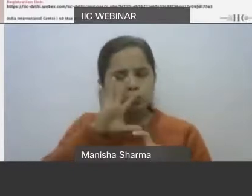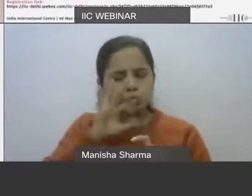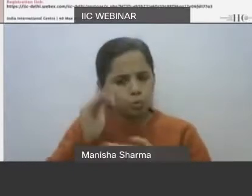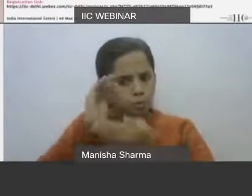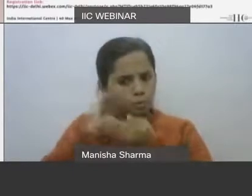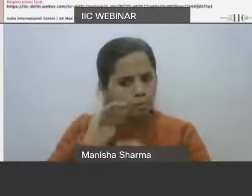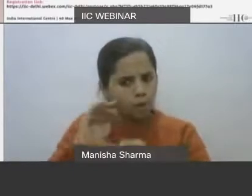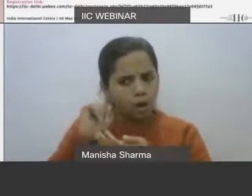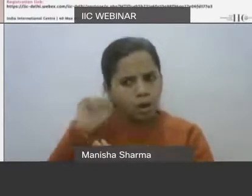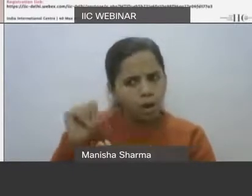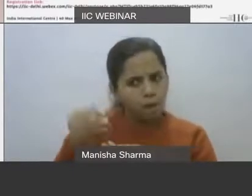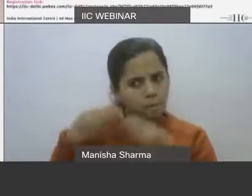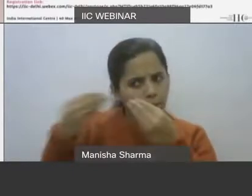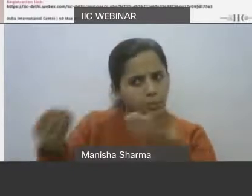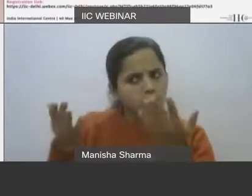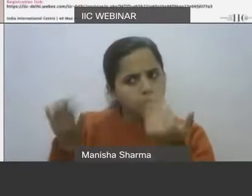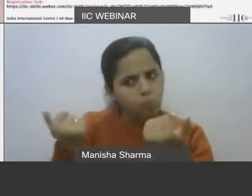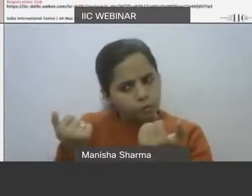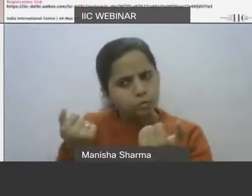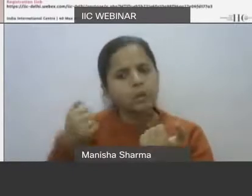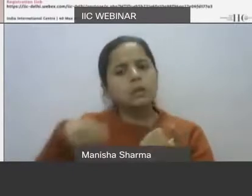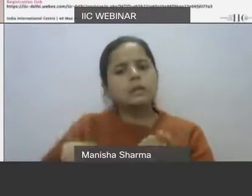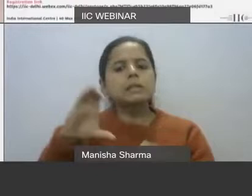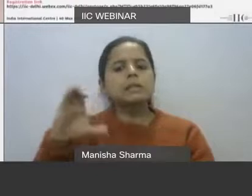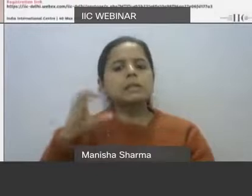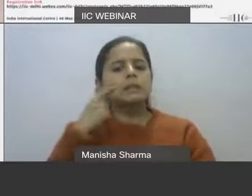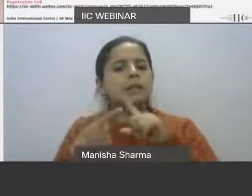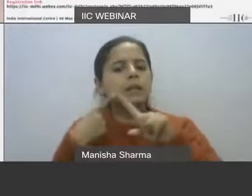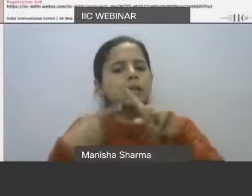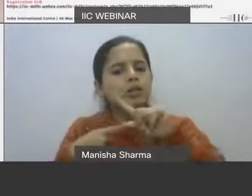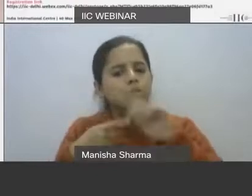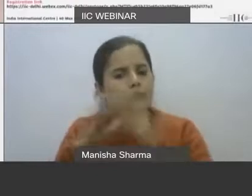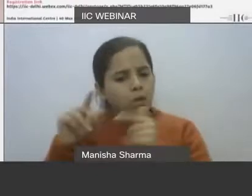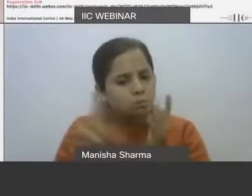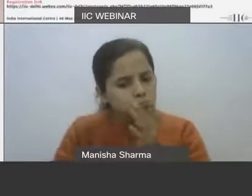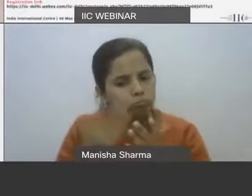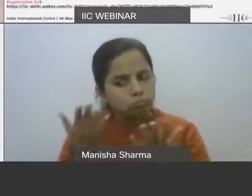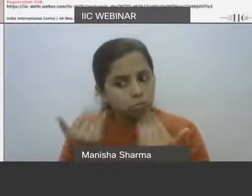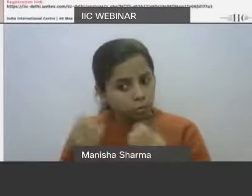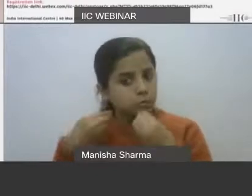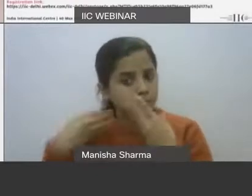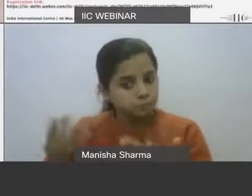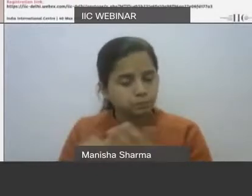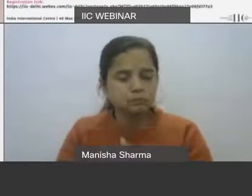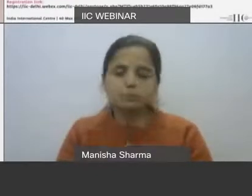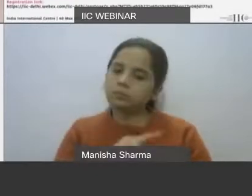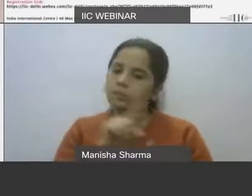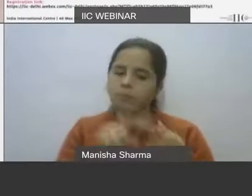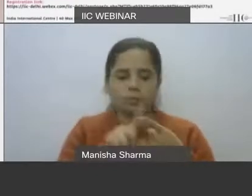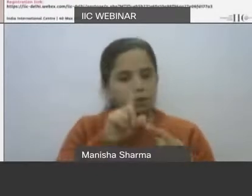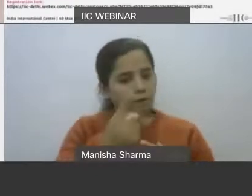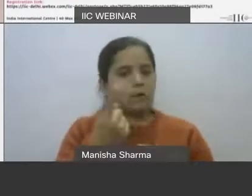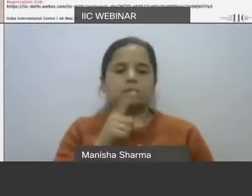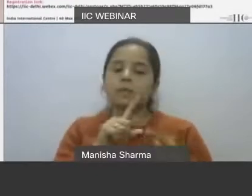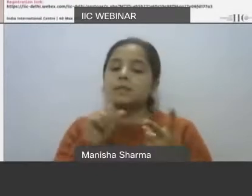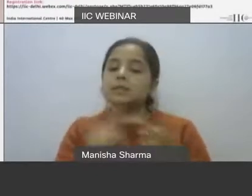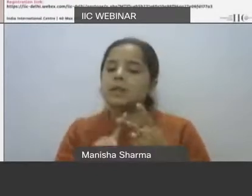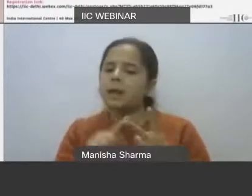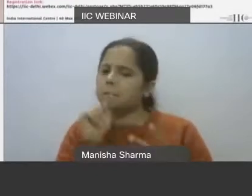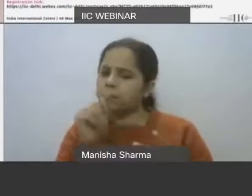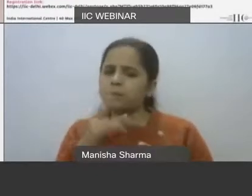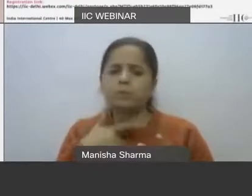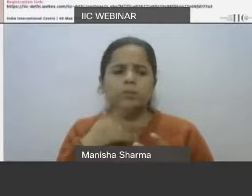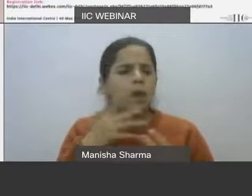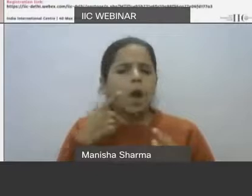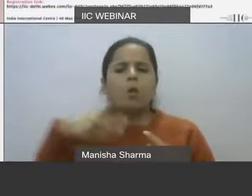citizenship can be granted to people. So that second point especially, as well as the first point perhaps, how would